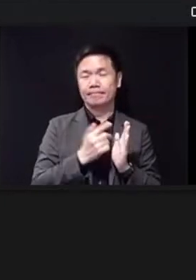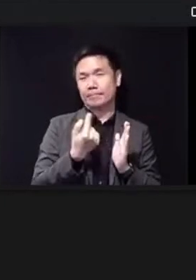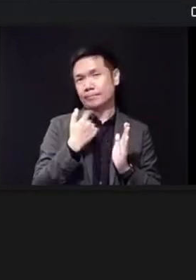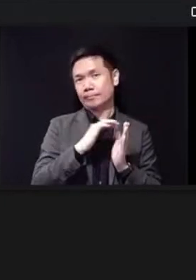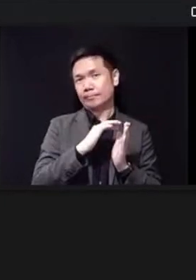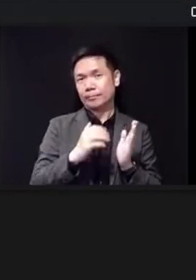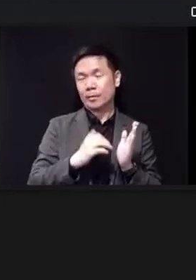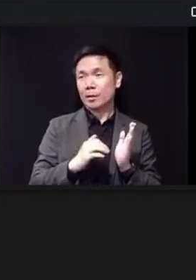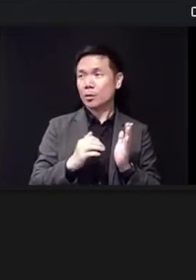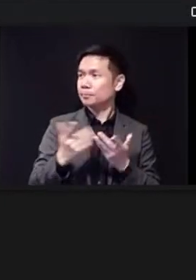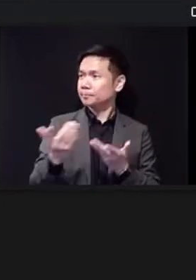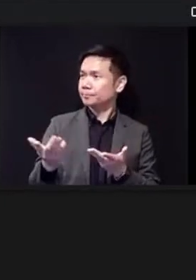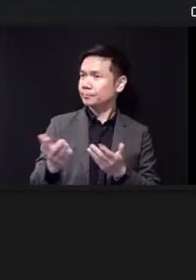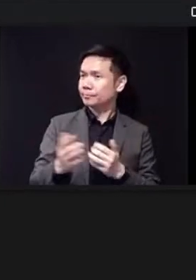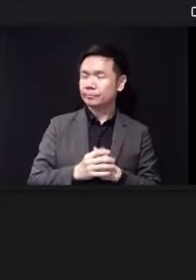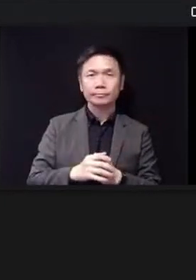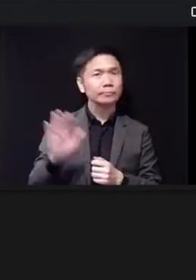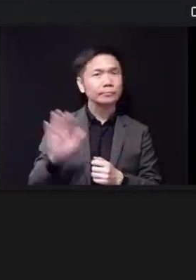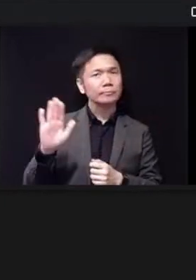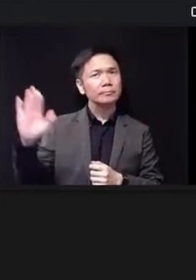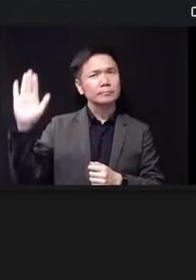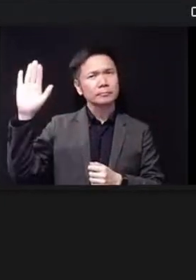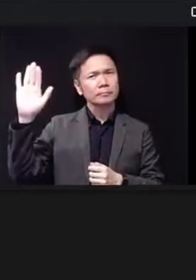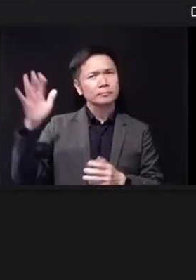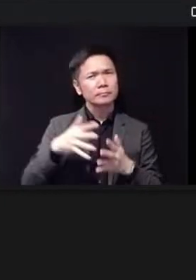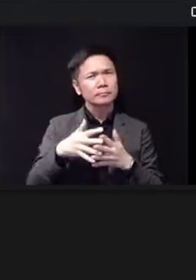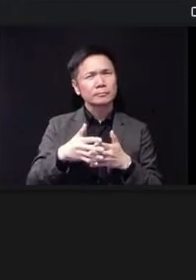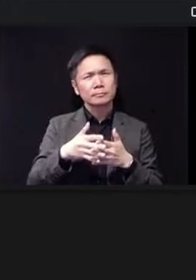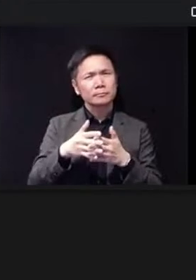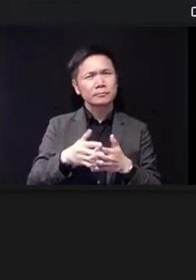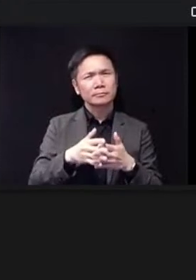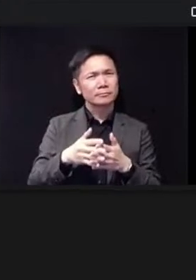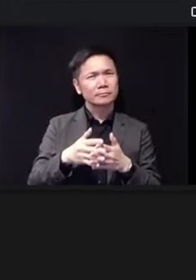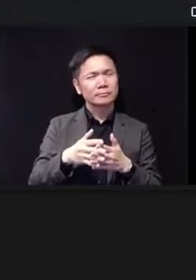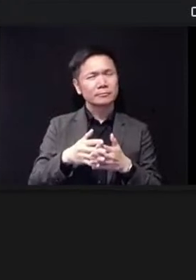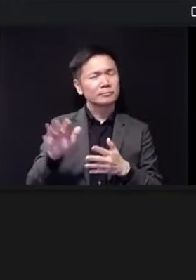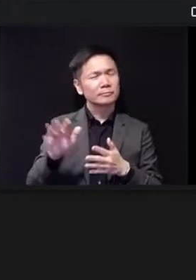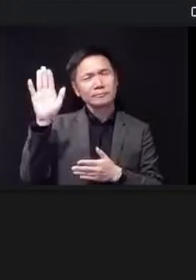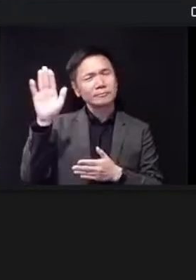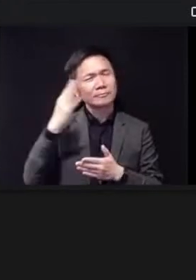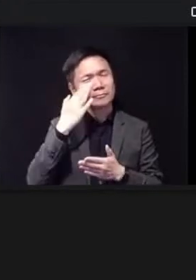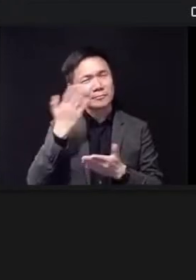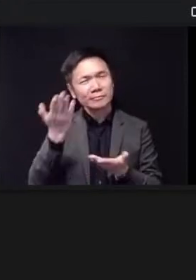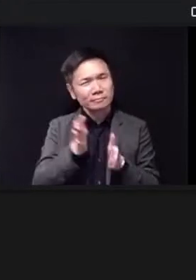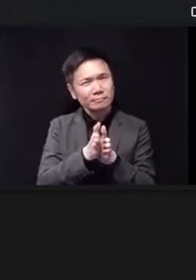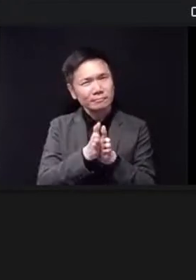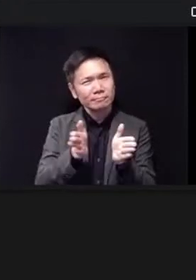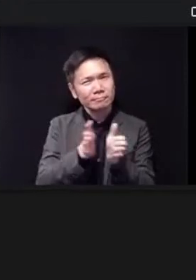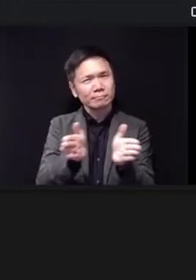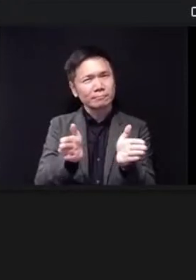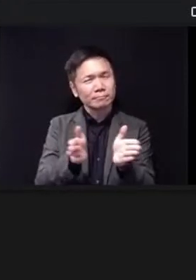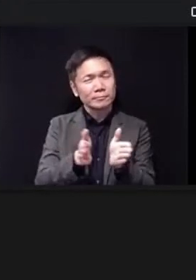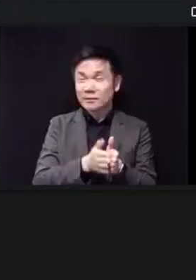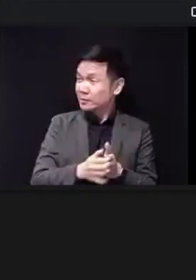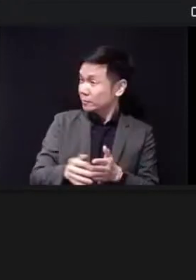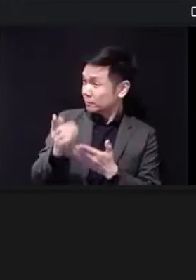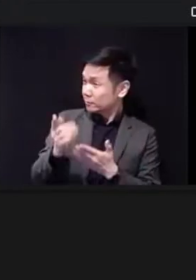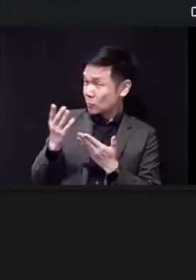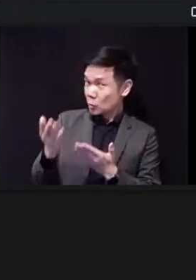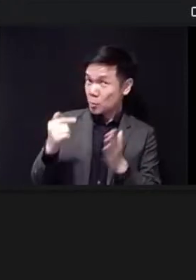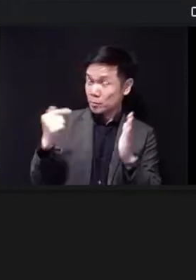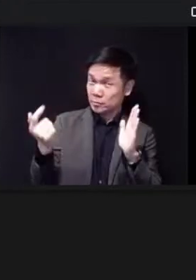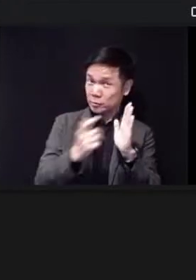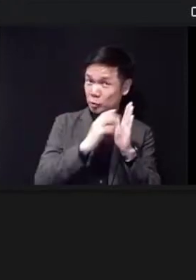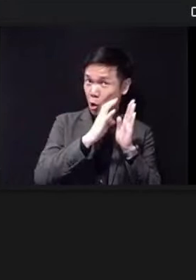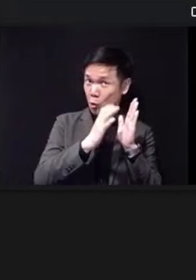May I seek clarification on the comment of the distinguished delegate from the United States of America? So your preference is to